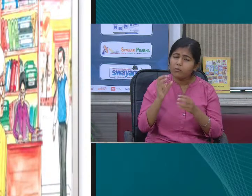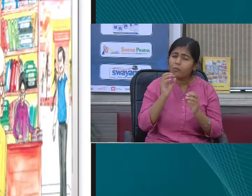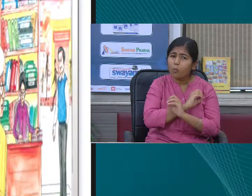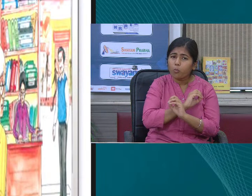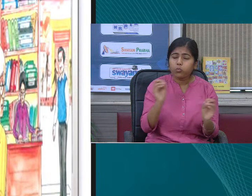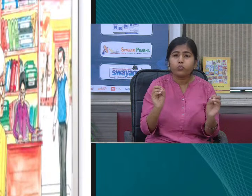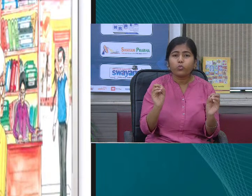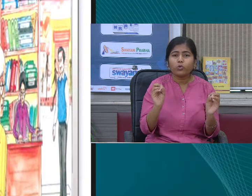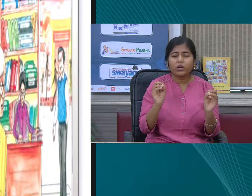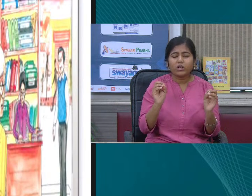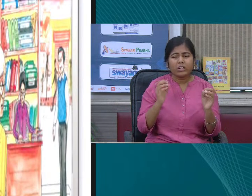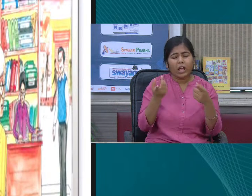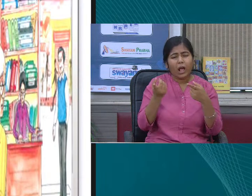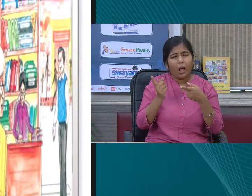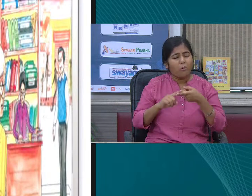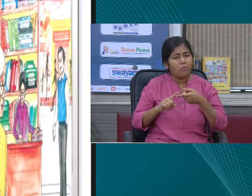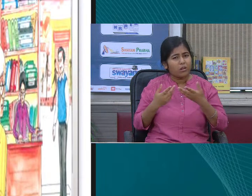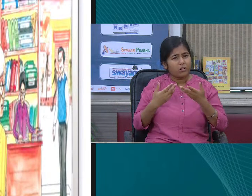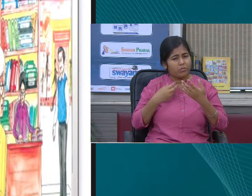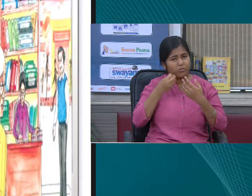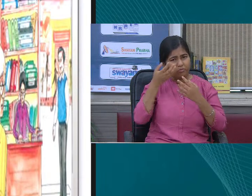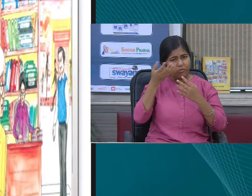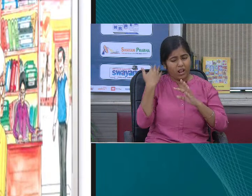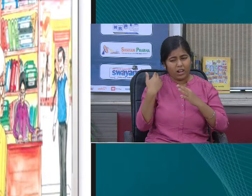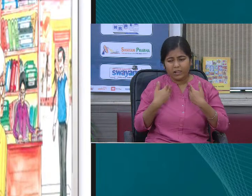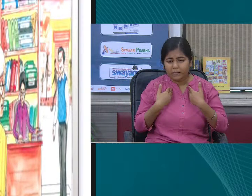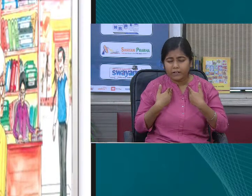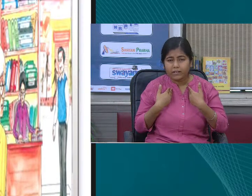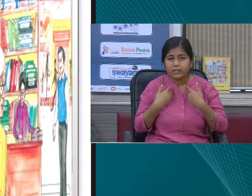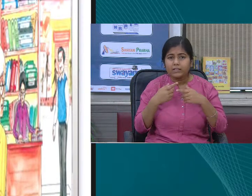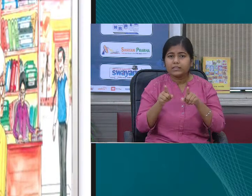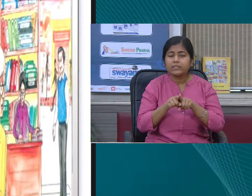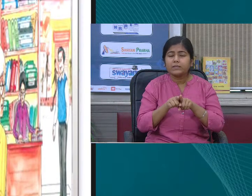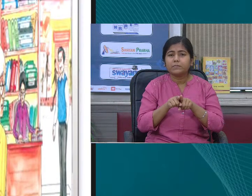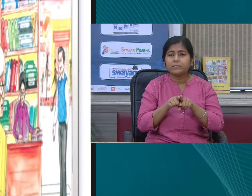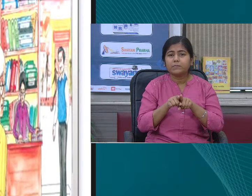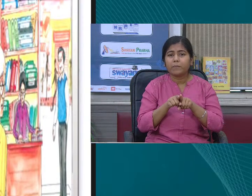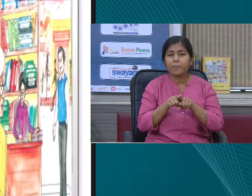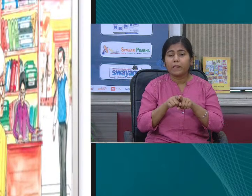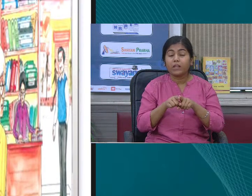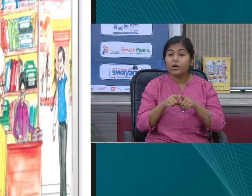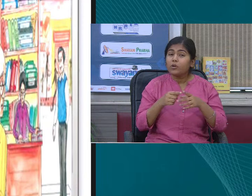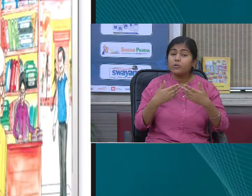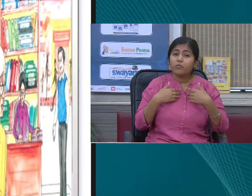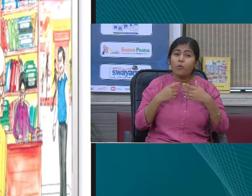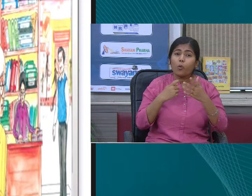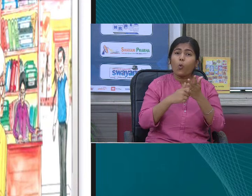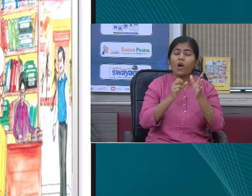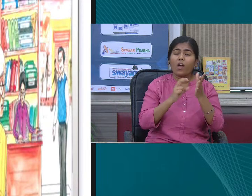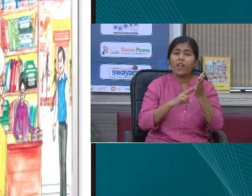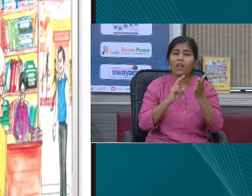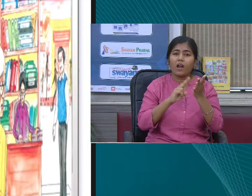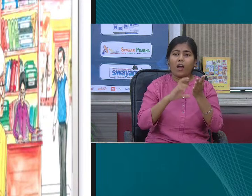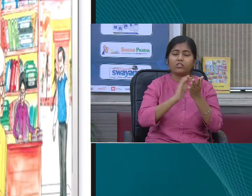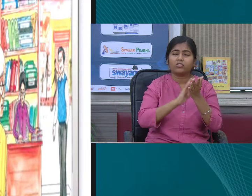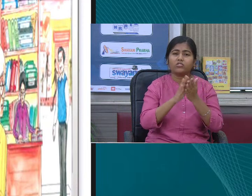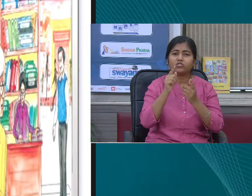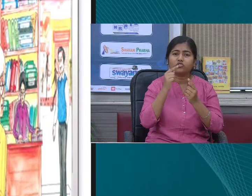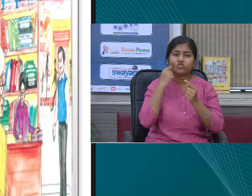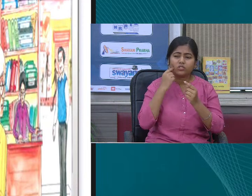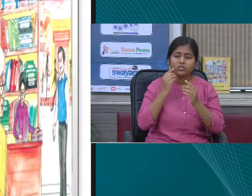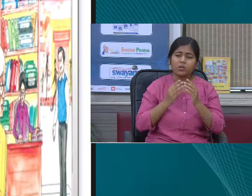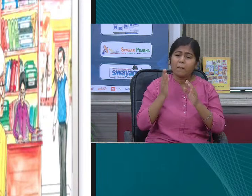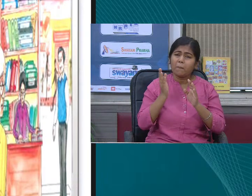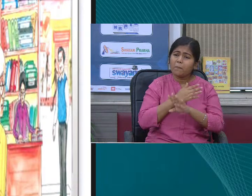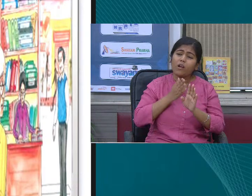that the stranger was referring to, as he had never gone to Ranchi earlier.